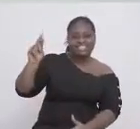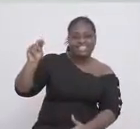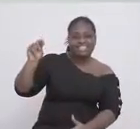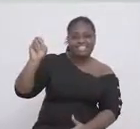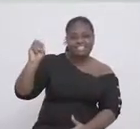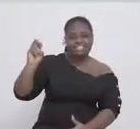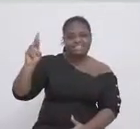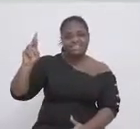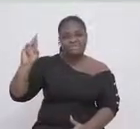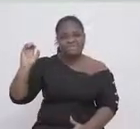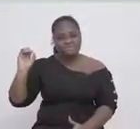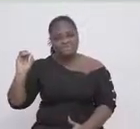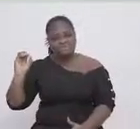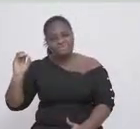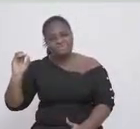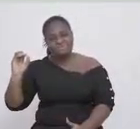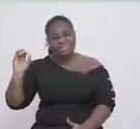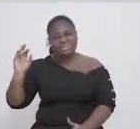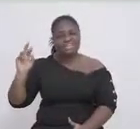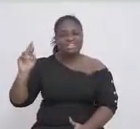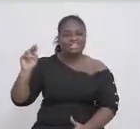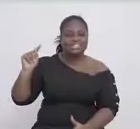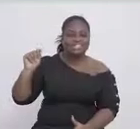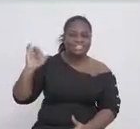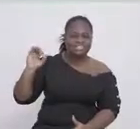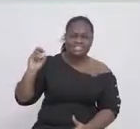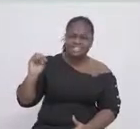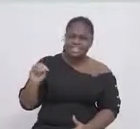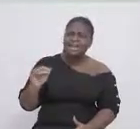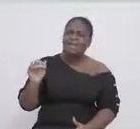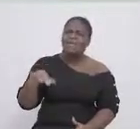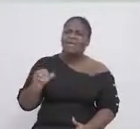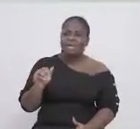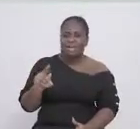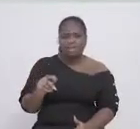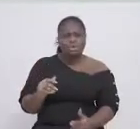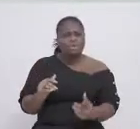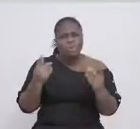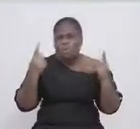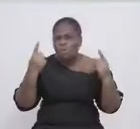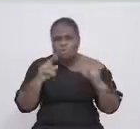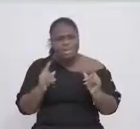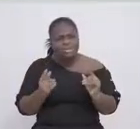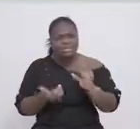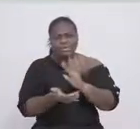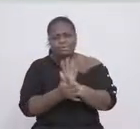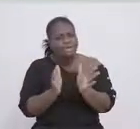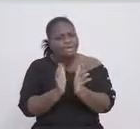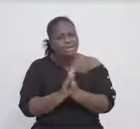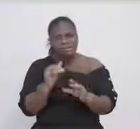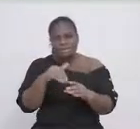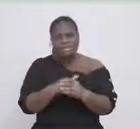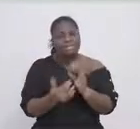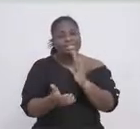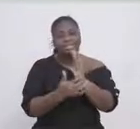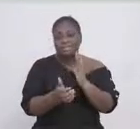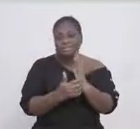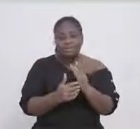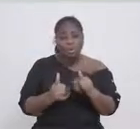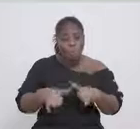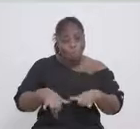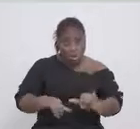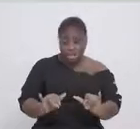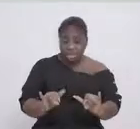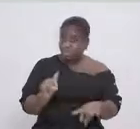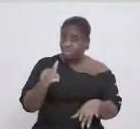who I am and what I've been up to. I see. When did you get introduced to coding and technology? Was it whilst you were in Ashesi or was